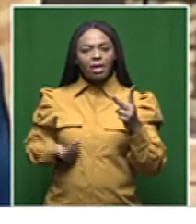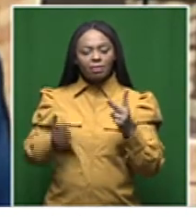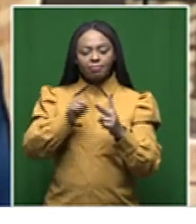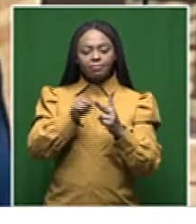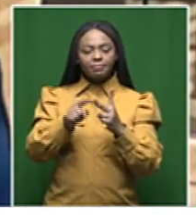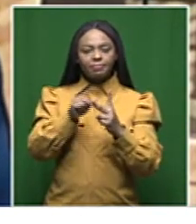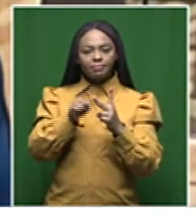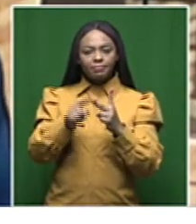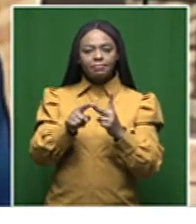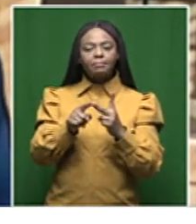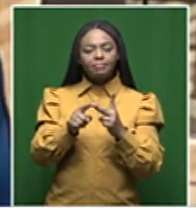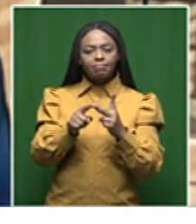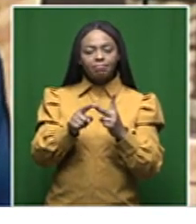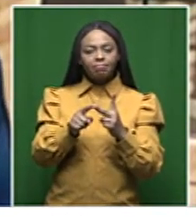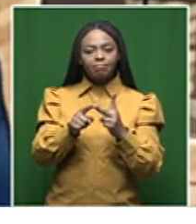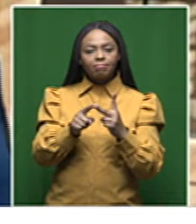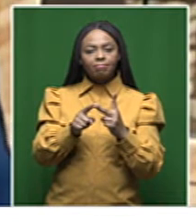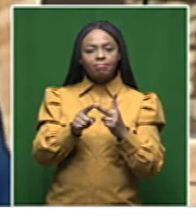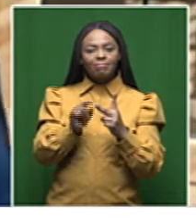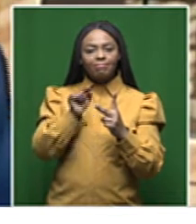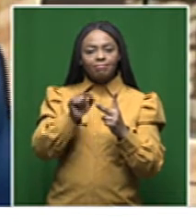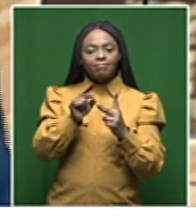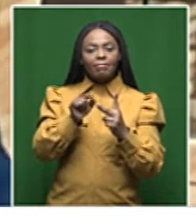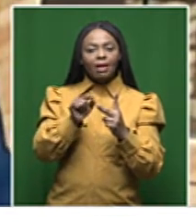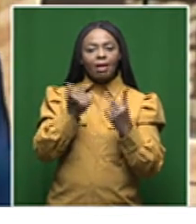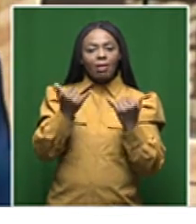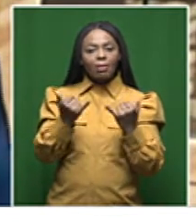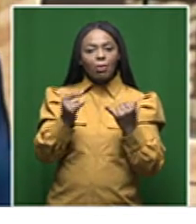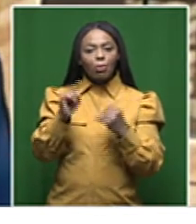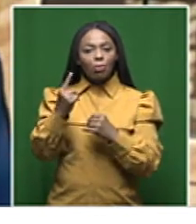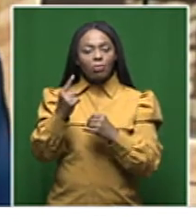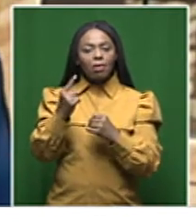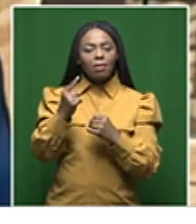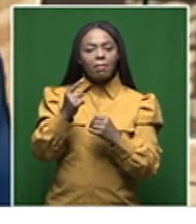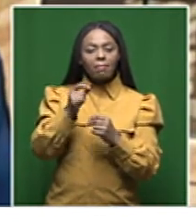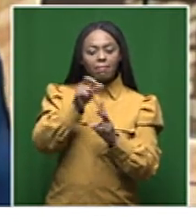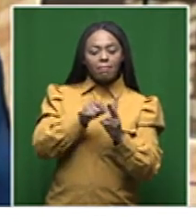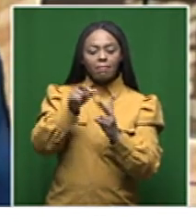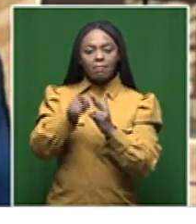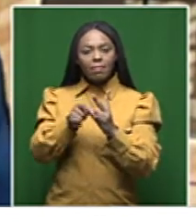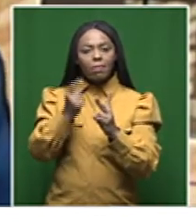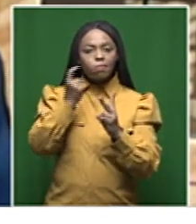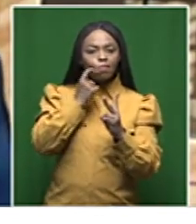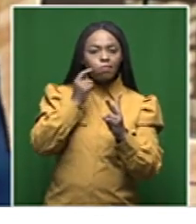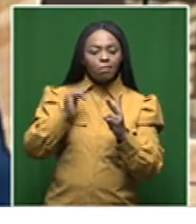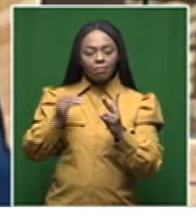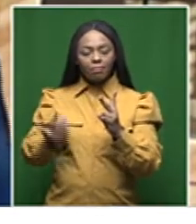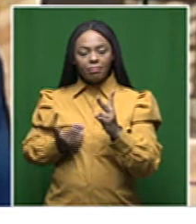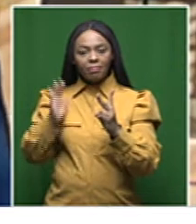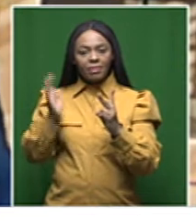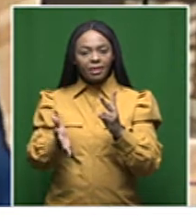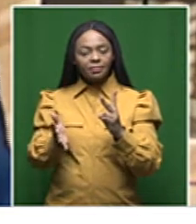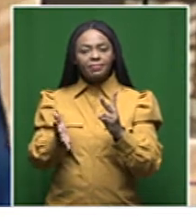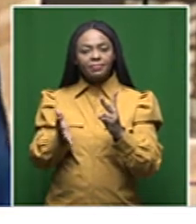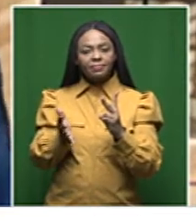larger context. But you know, it's not only those people that faces a desire to have